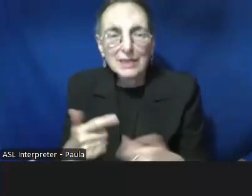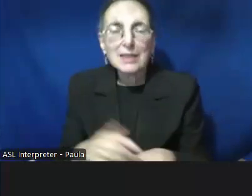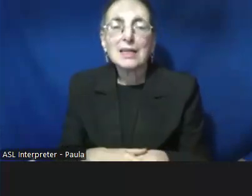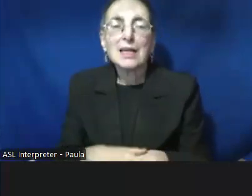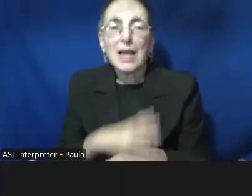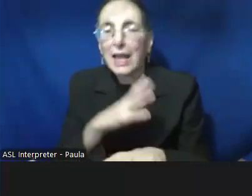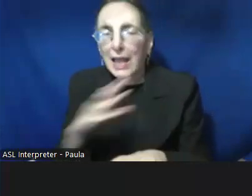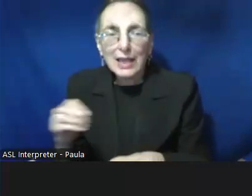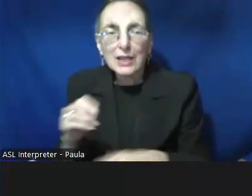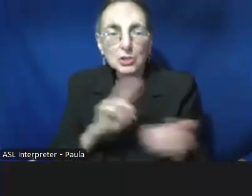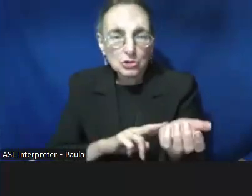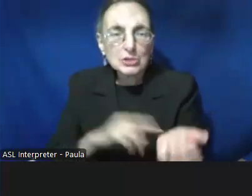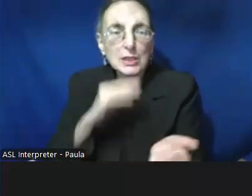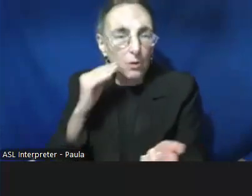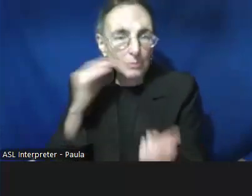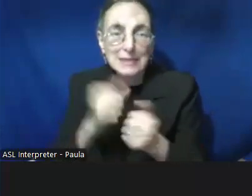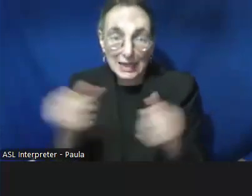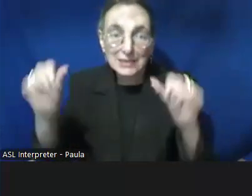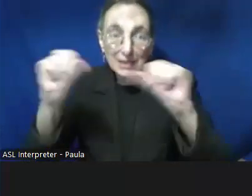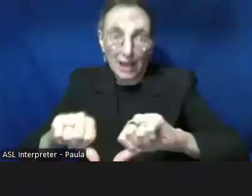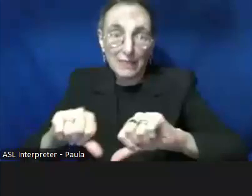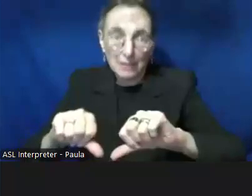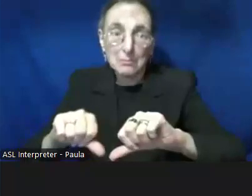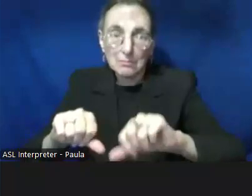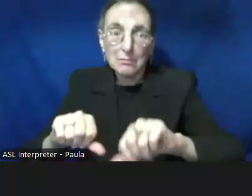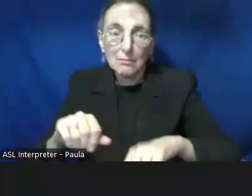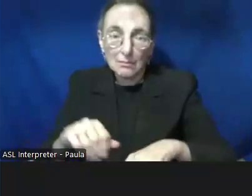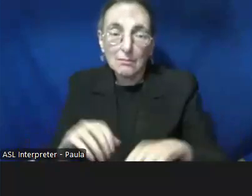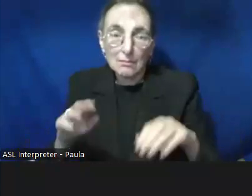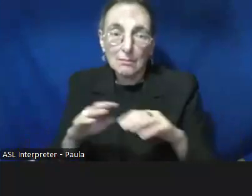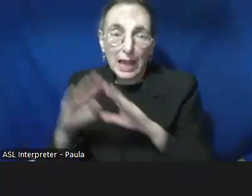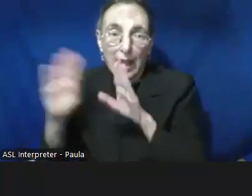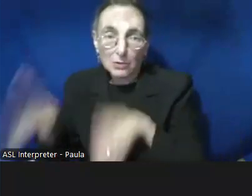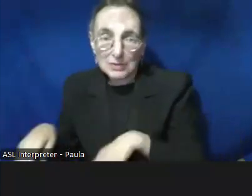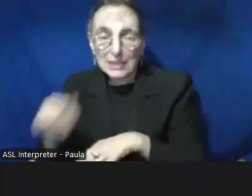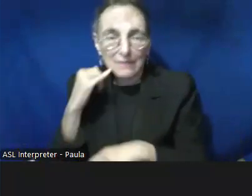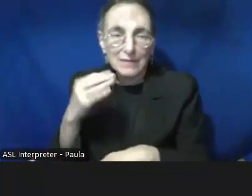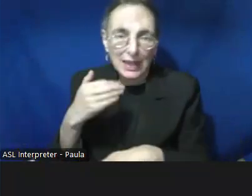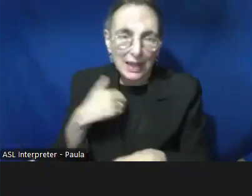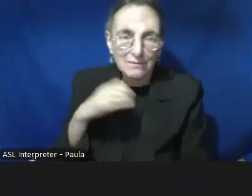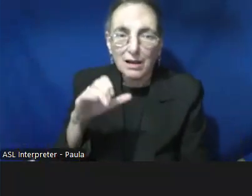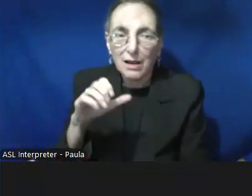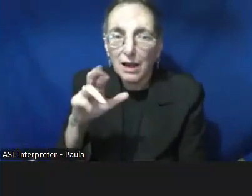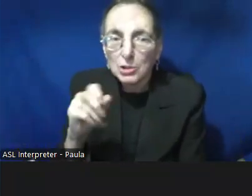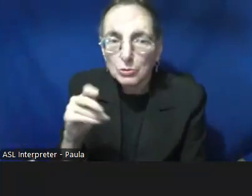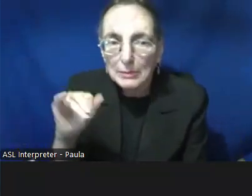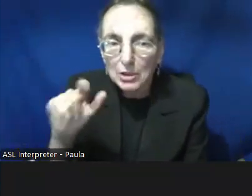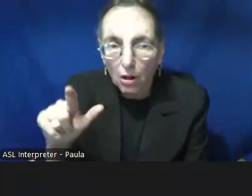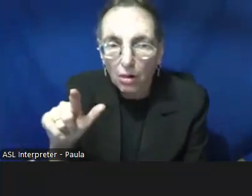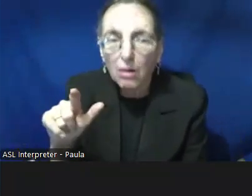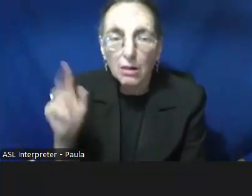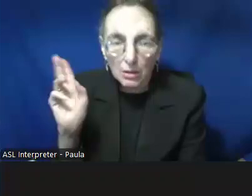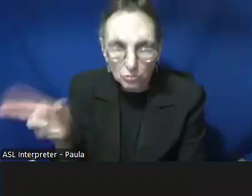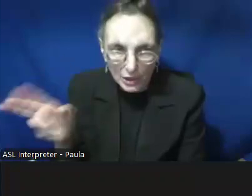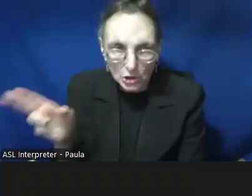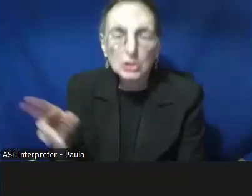And when that happens, that may be a Fair Housing Act violation. And